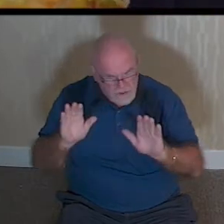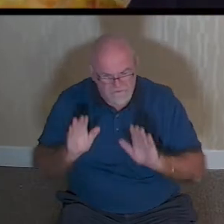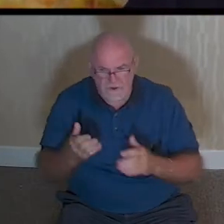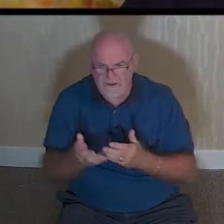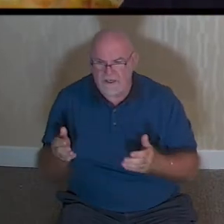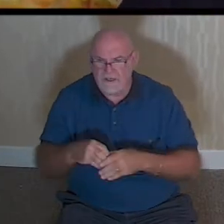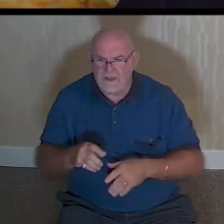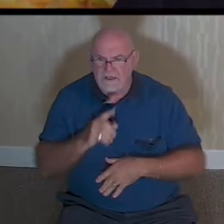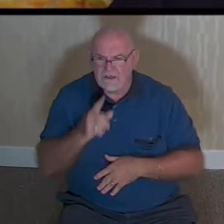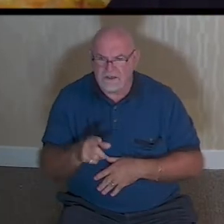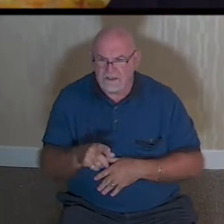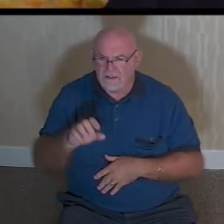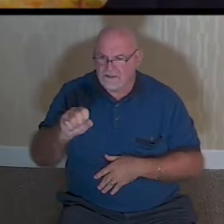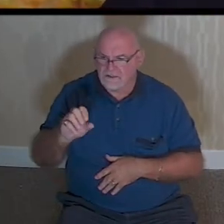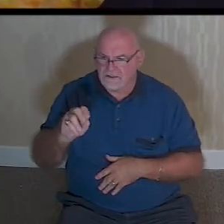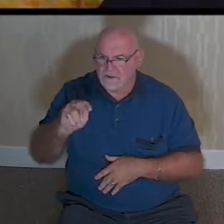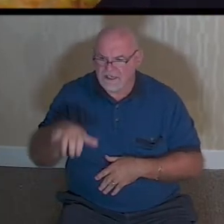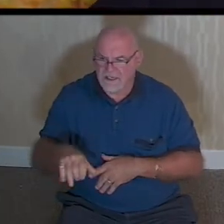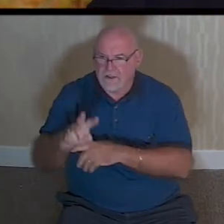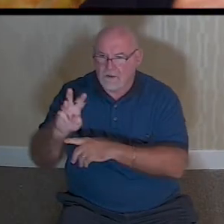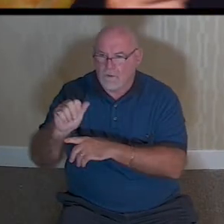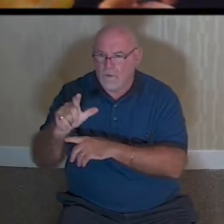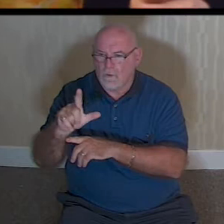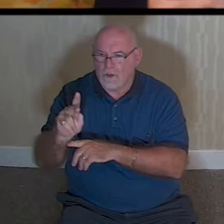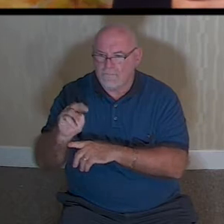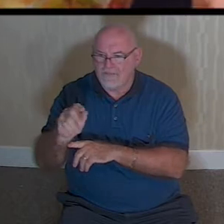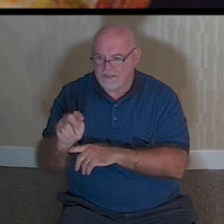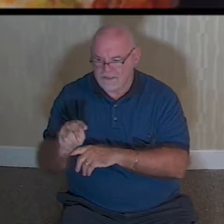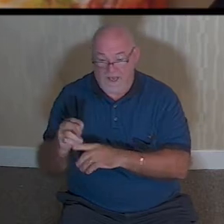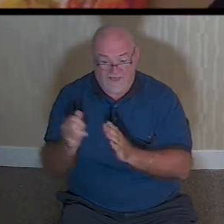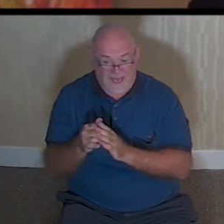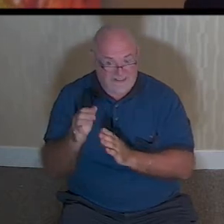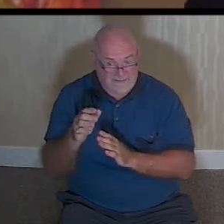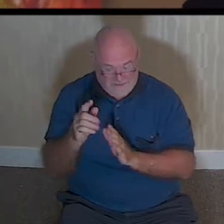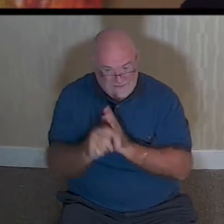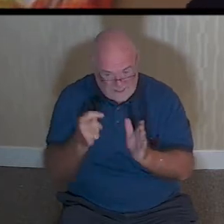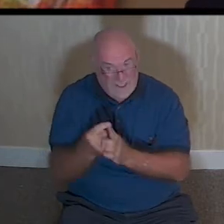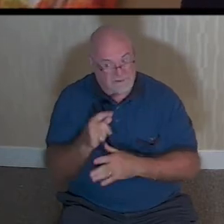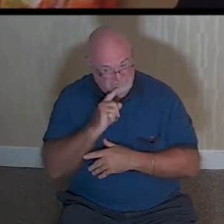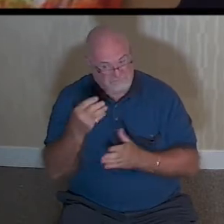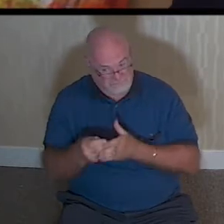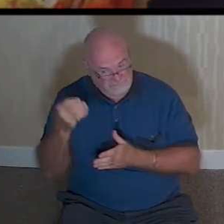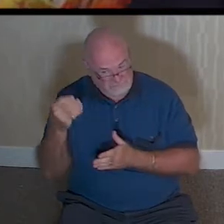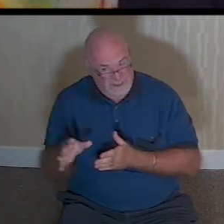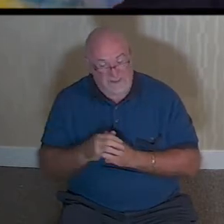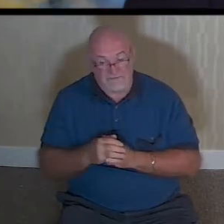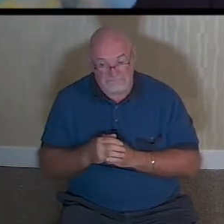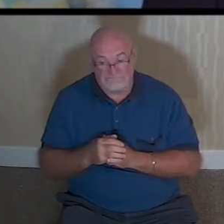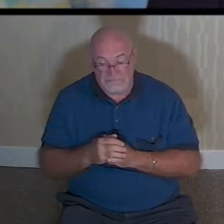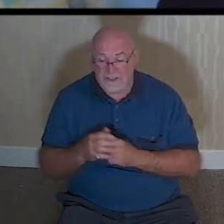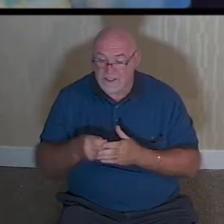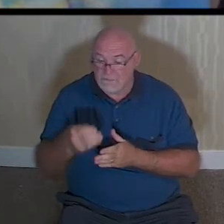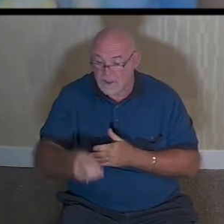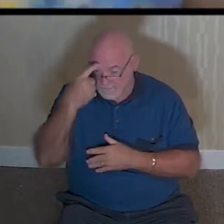was a Sony Walkman, and at the time, it was quite expensive. She bought the Walkman